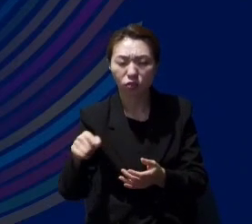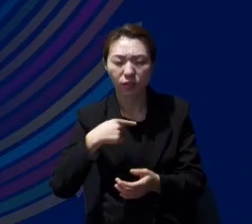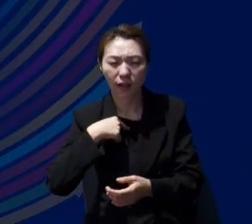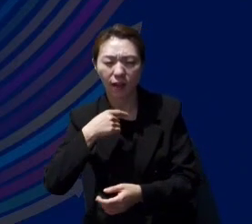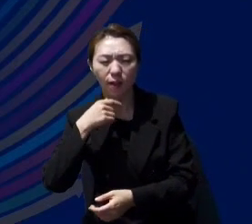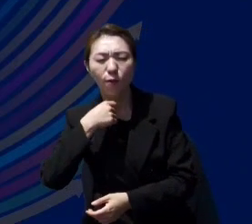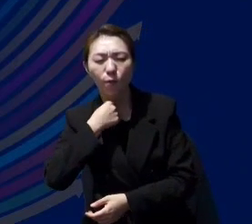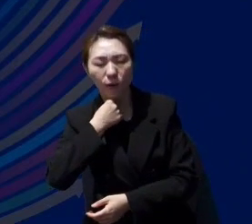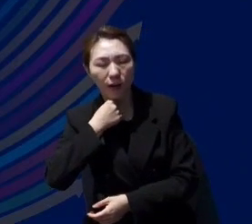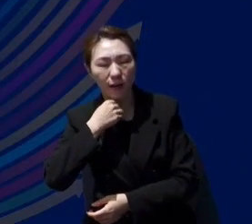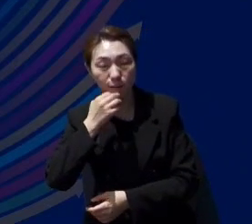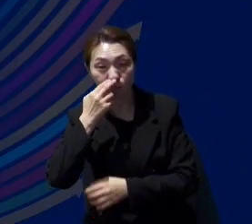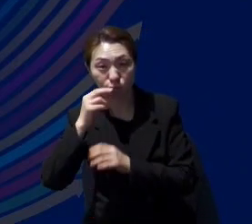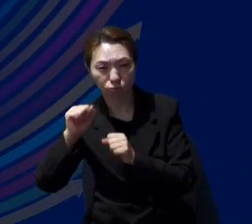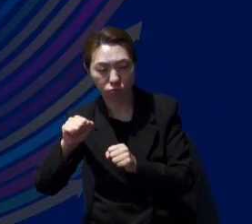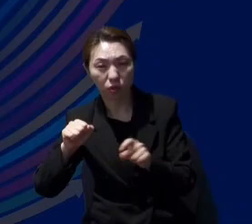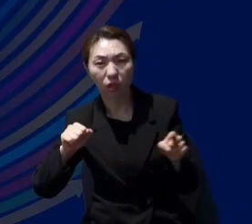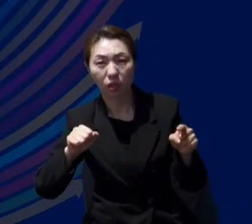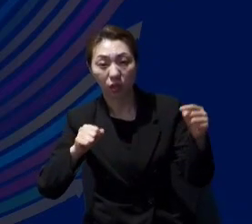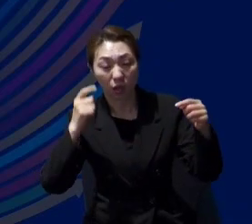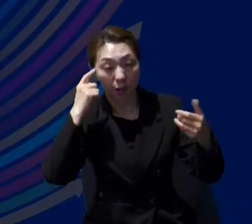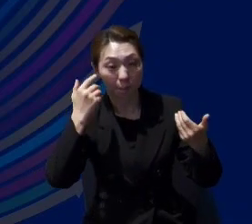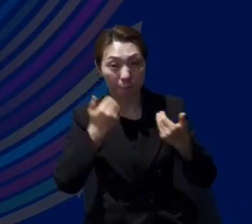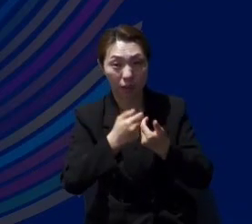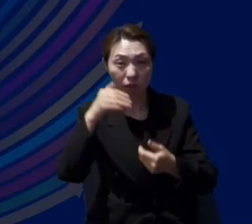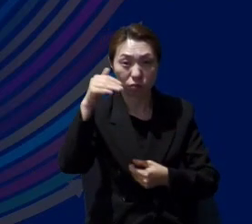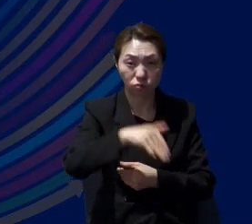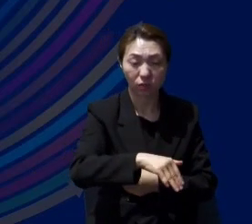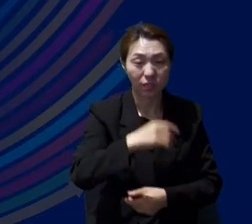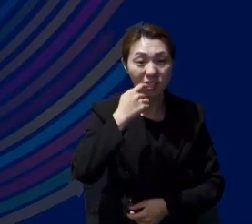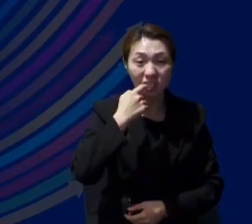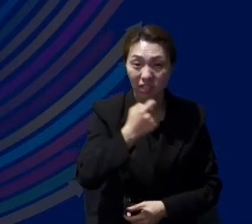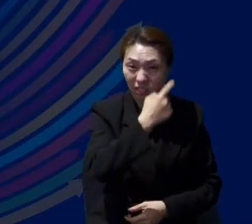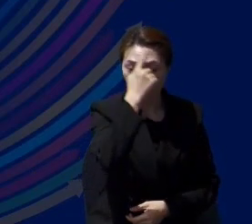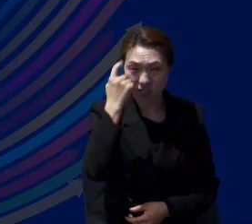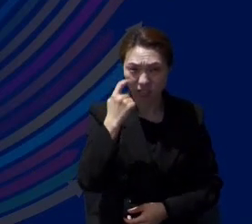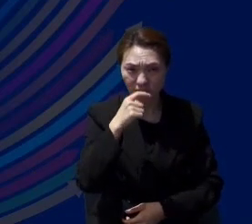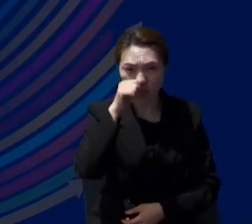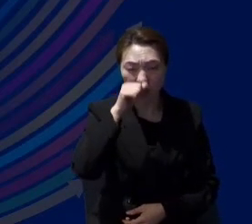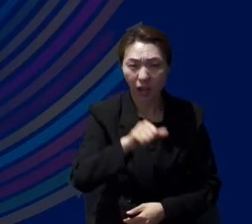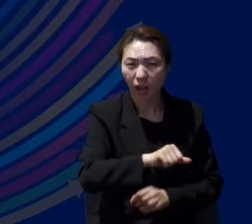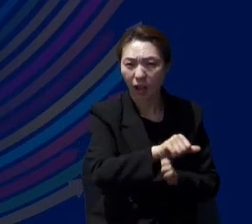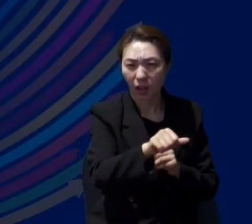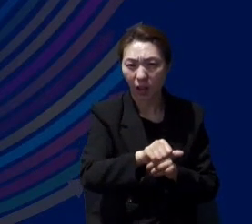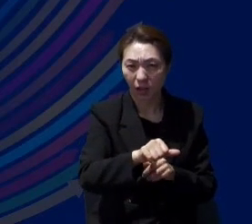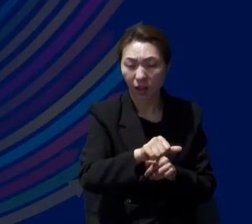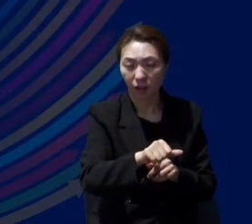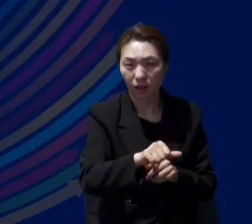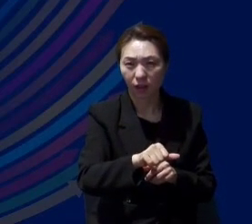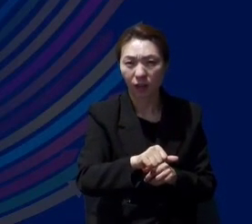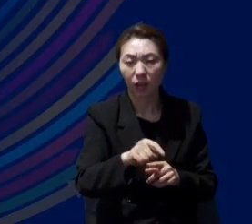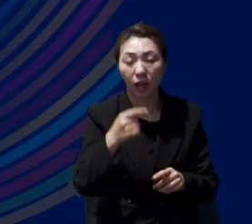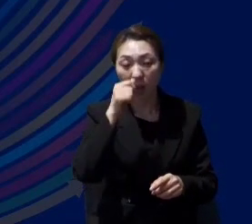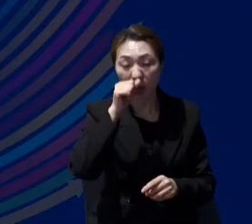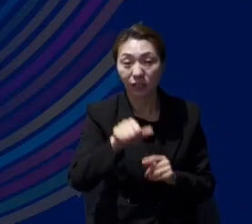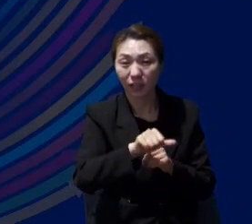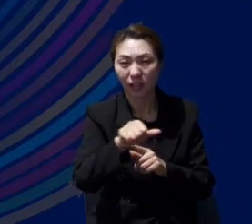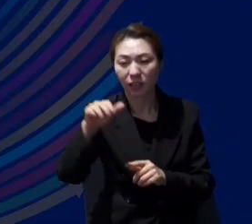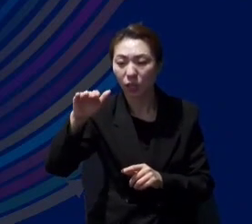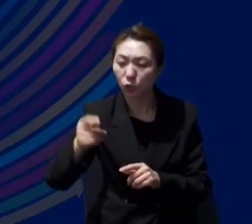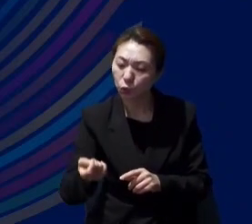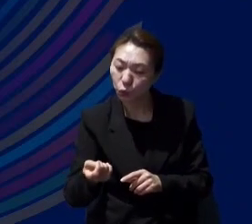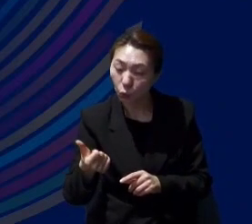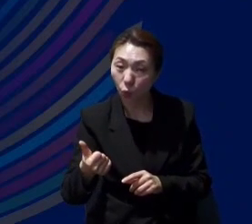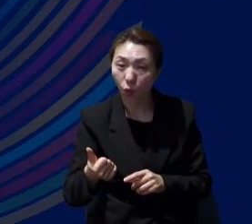mortality. The Latino and the Asian population have the lowest mortality. The white population is somewhat intermediate. And you can see if you